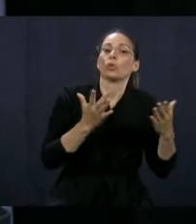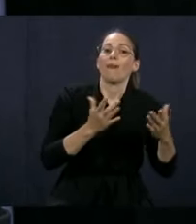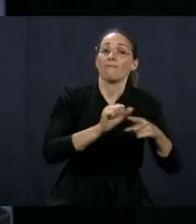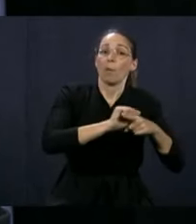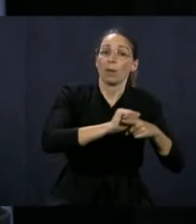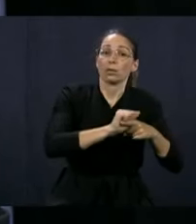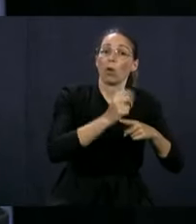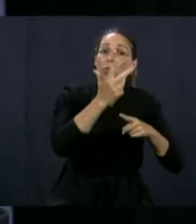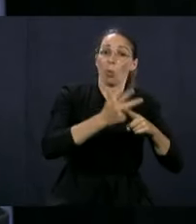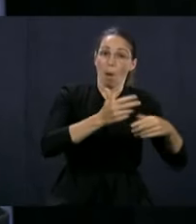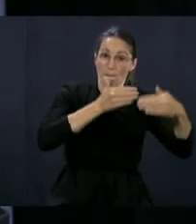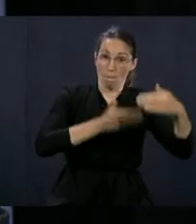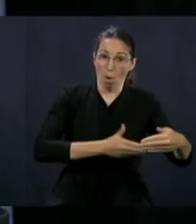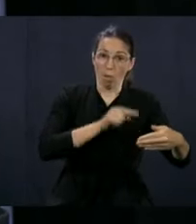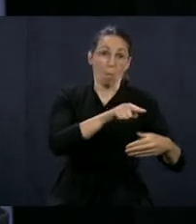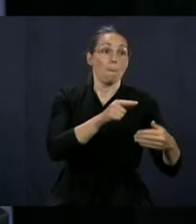become